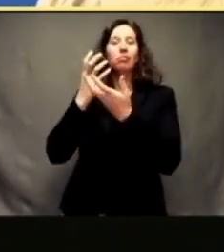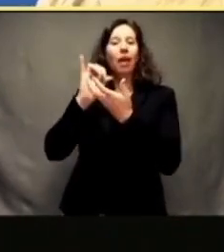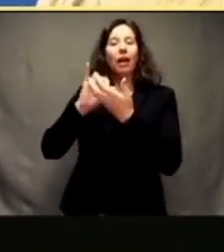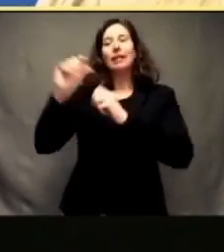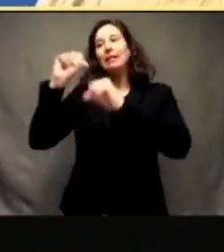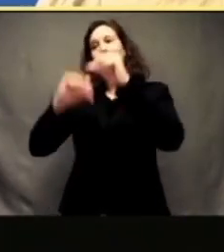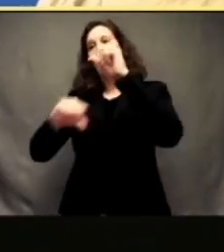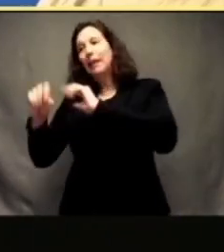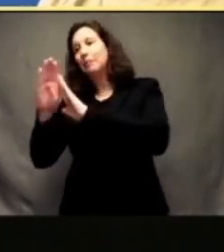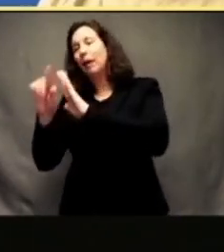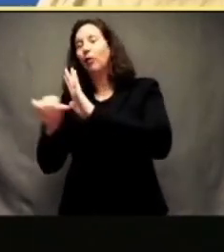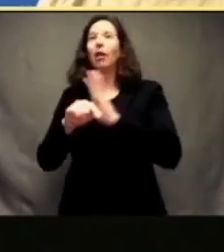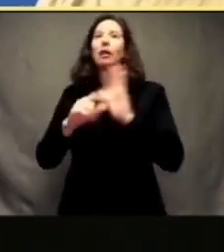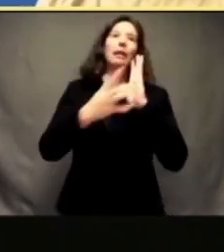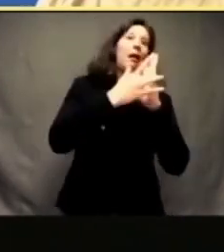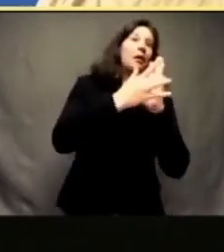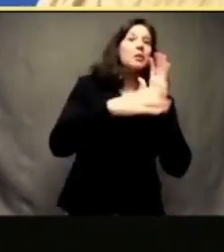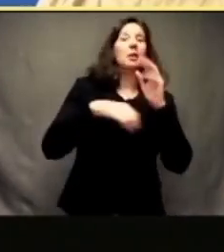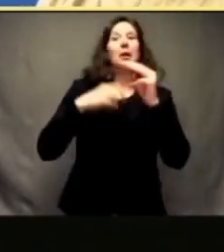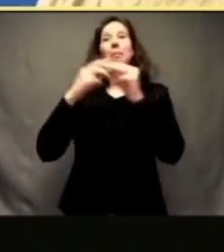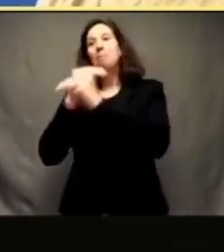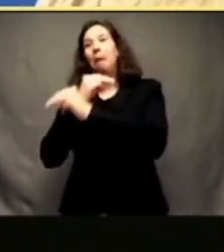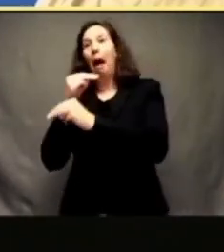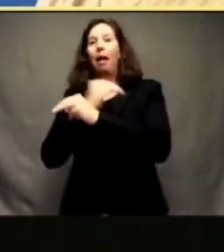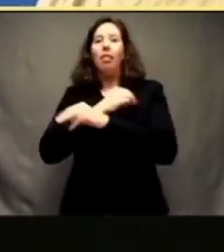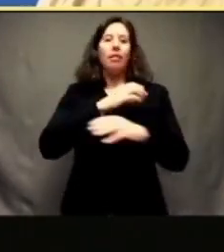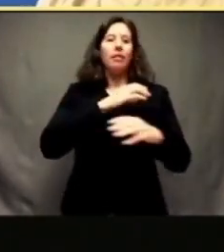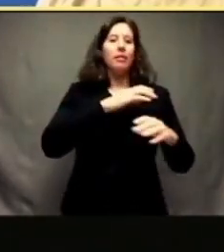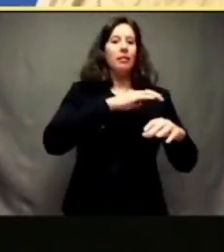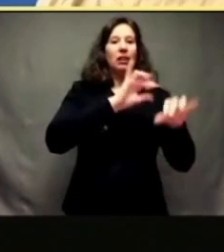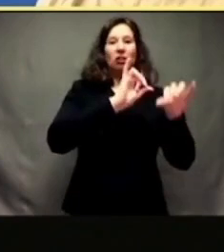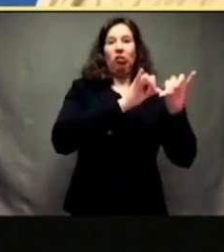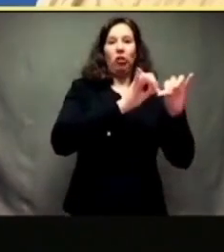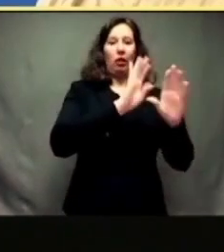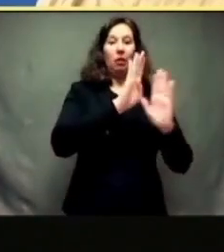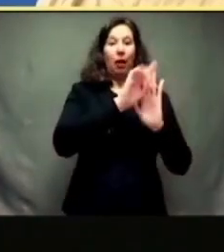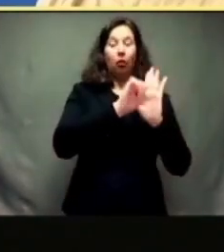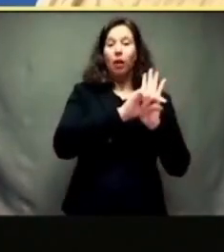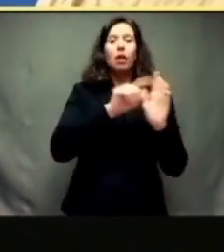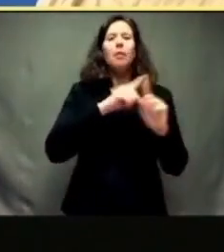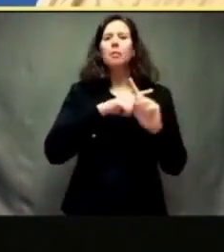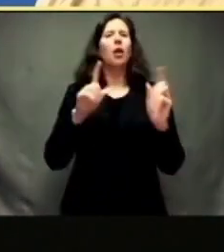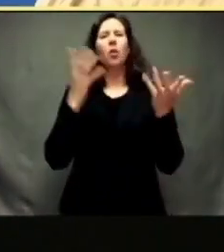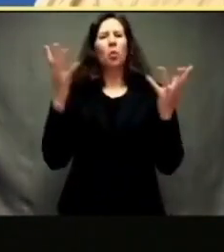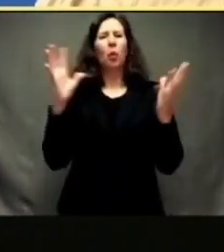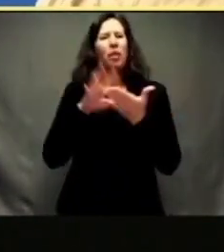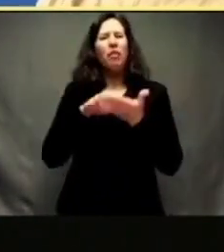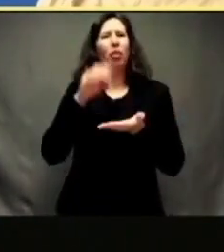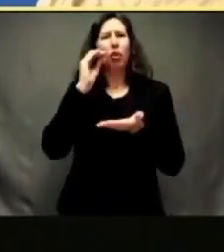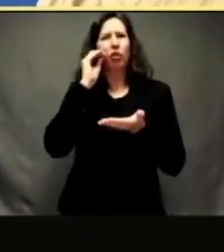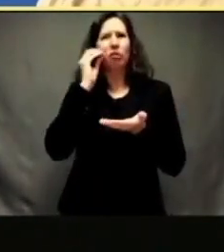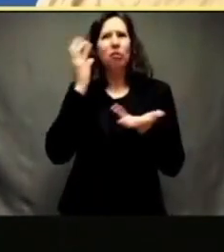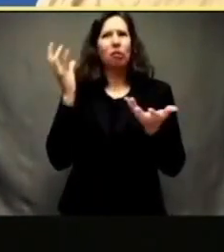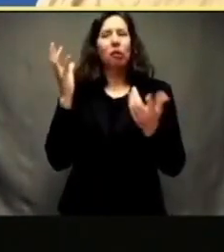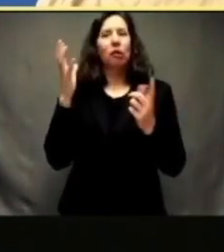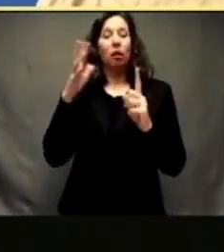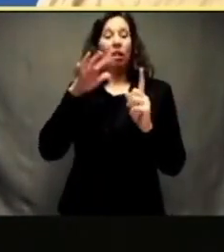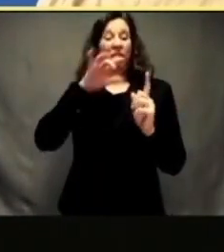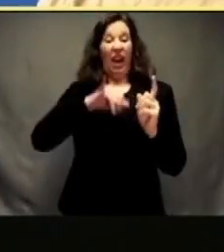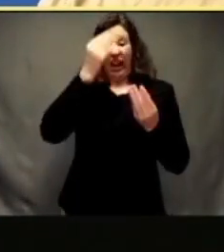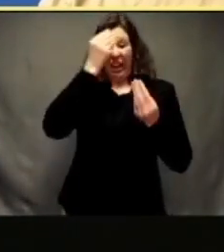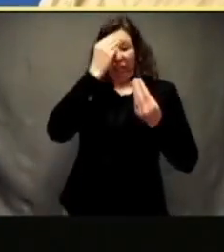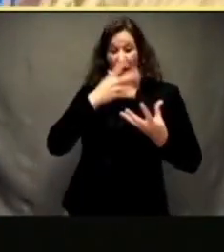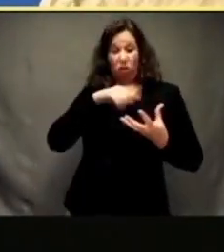science, technology, math, and engineering. However, what we've learned is that content expertise